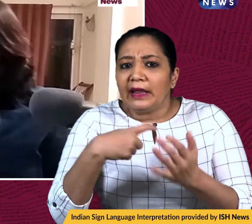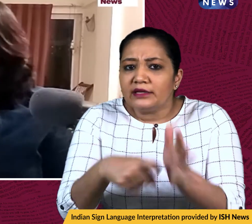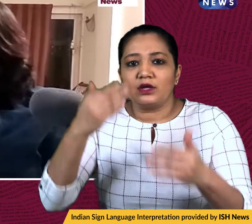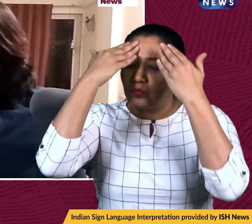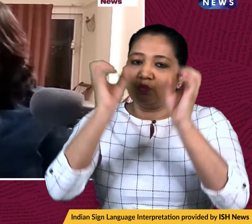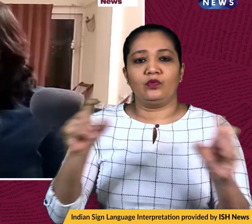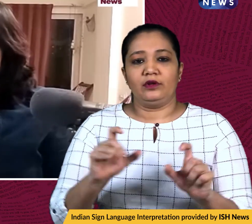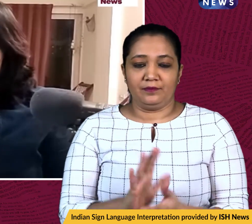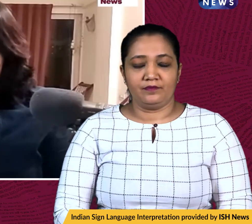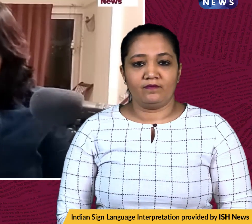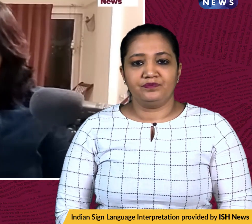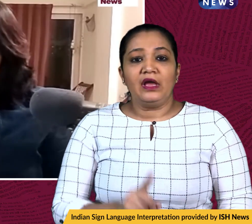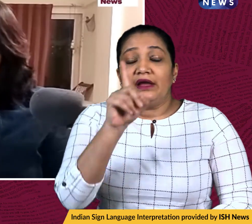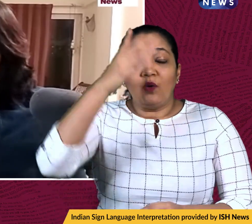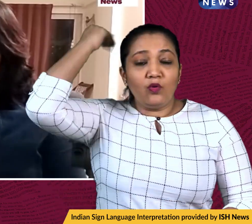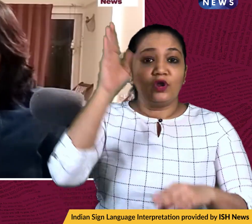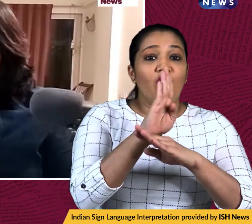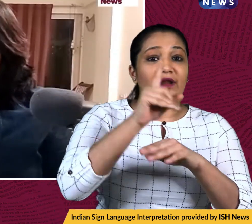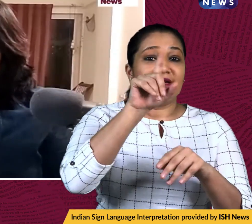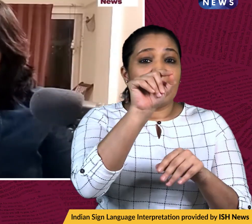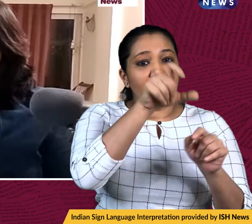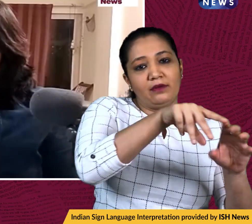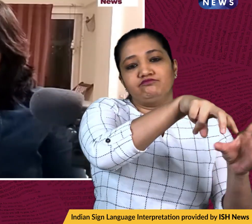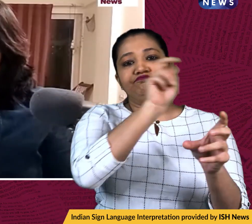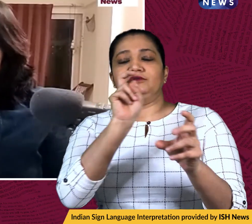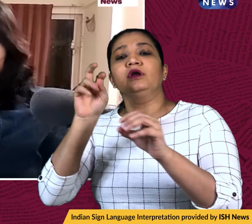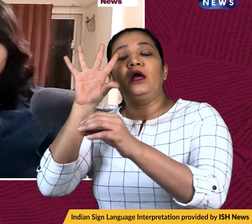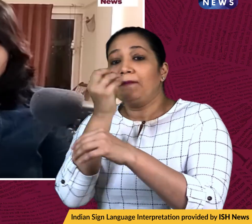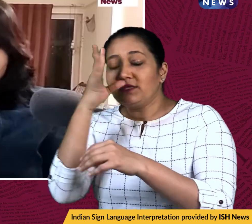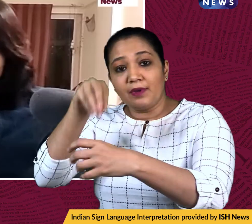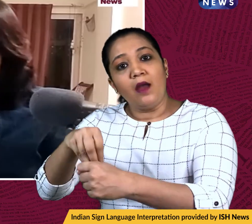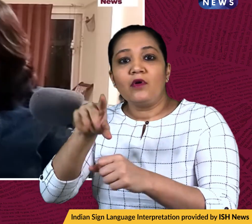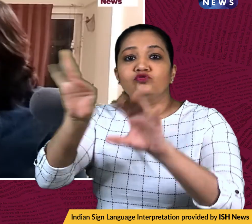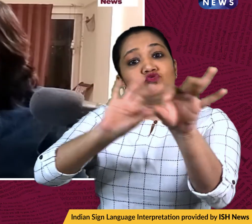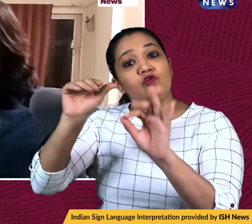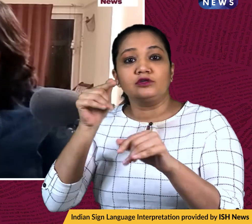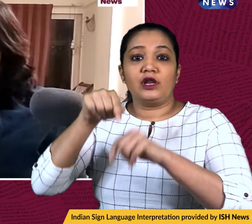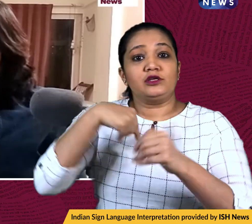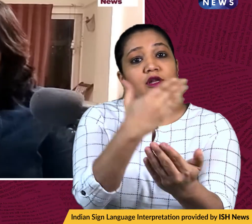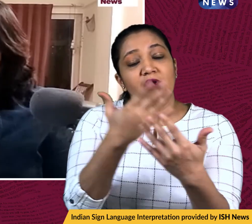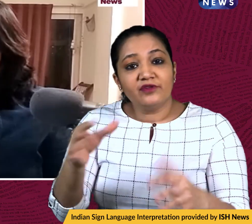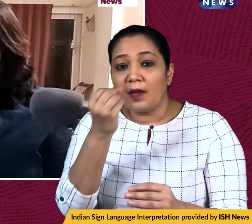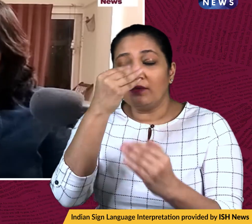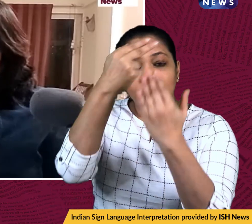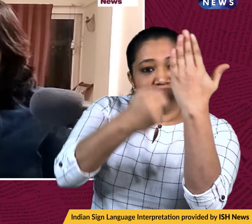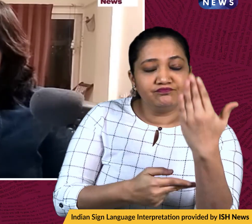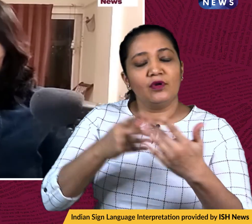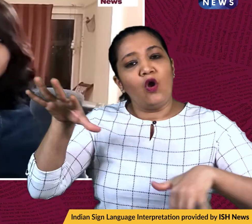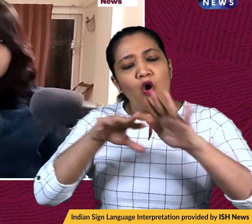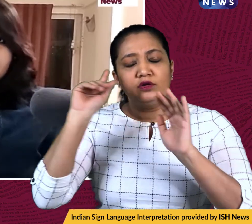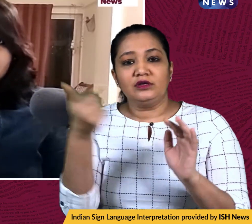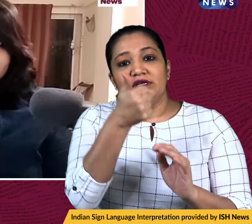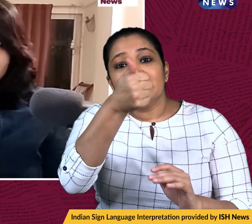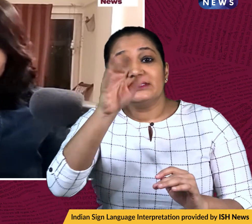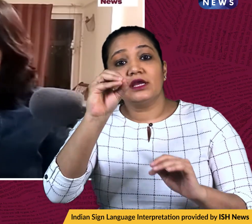remained unclear. At least 10 former Congress leaders who joined the BJP were given tickets as the BJP announced that it would contest